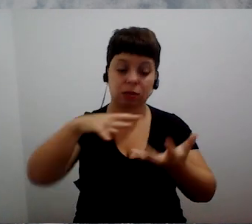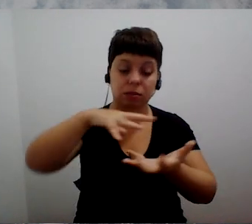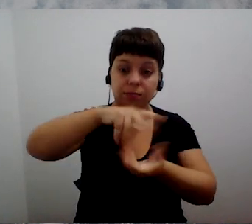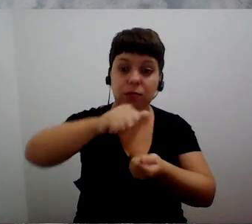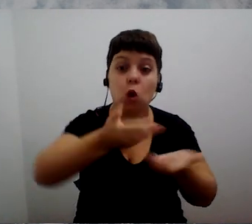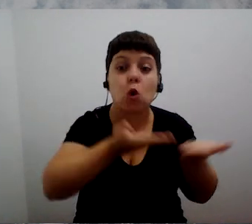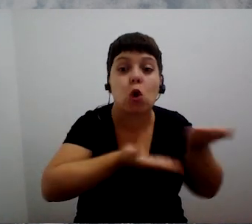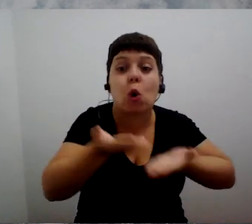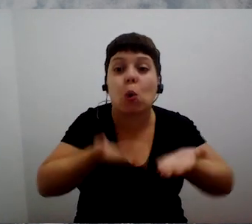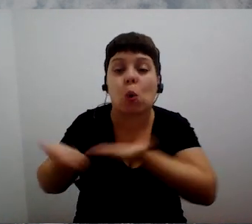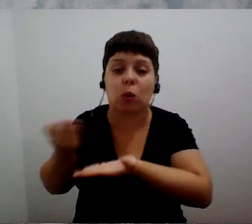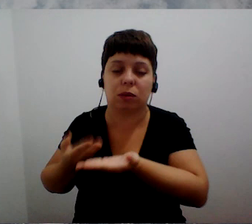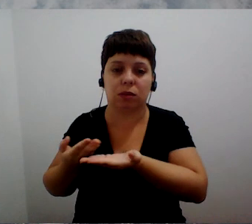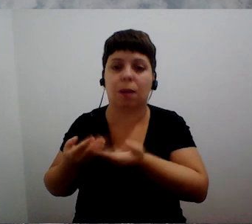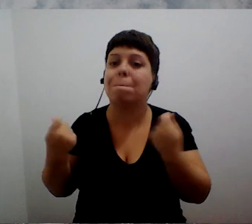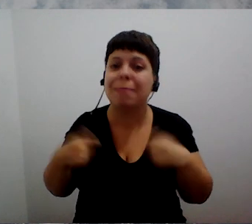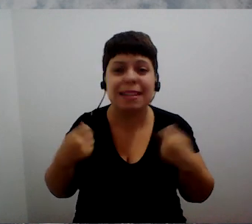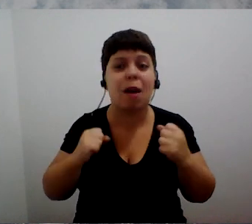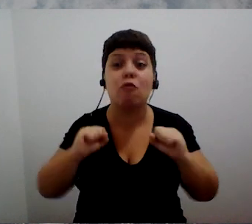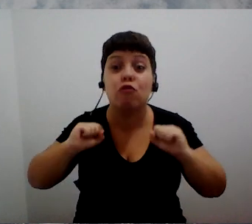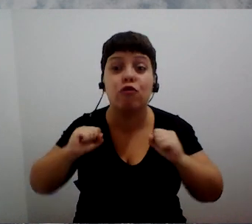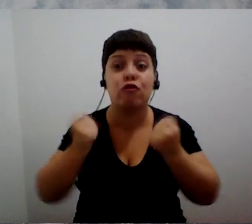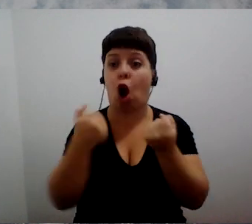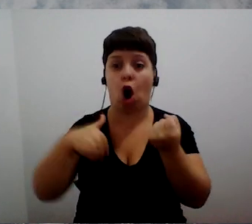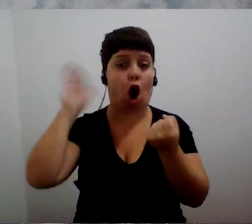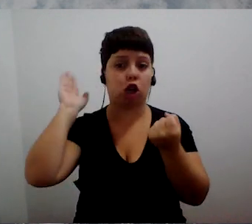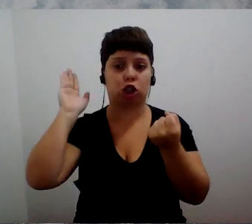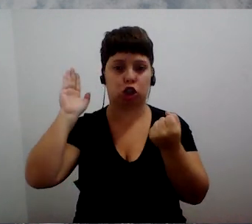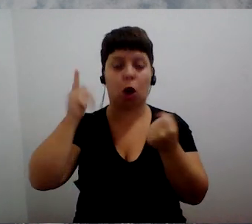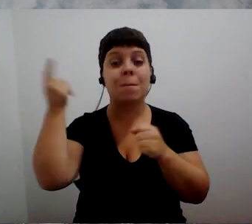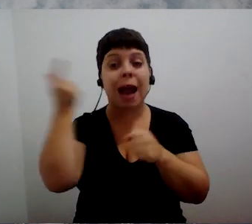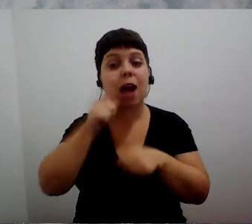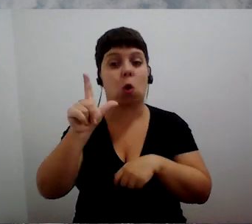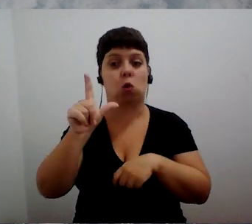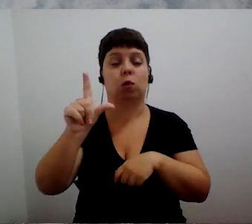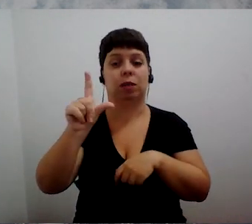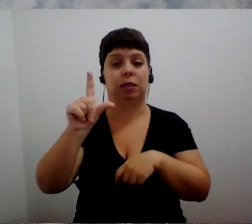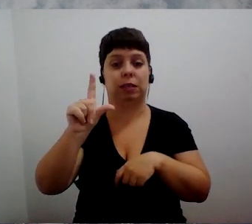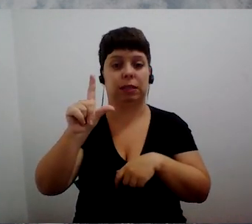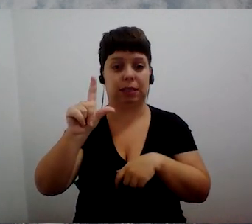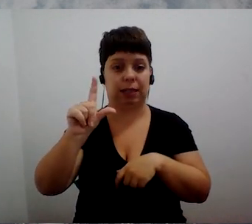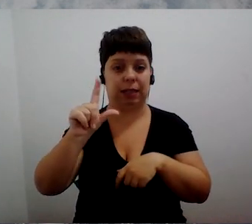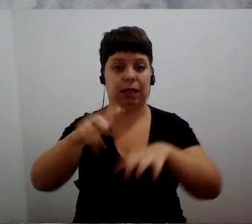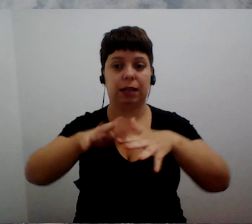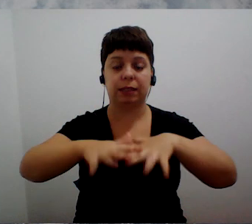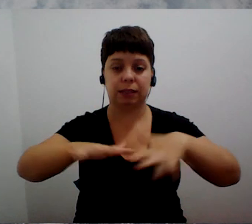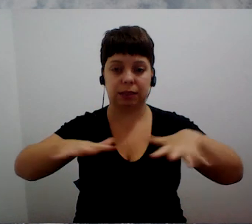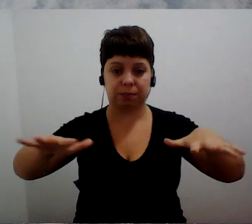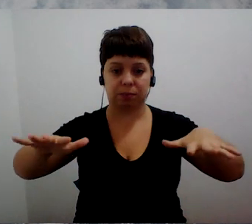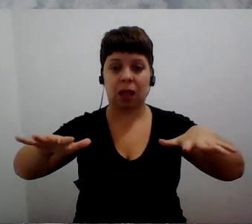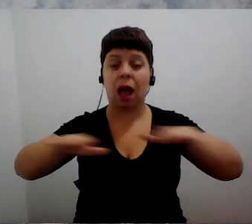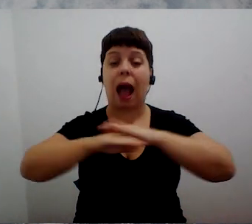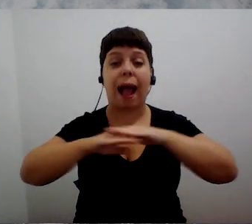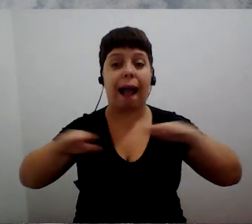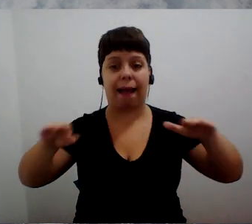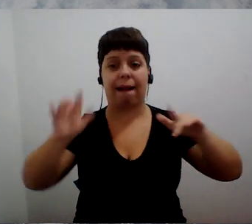believe that we need closer international cooperation and a stronger global framework to be able to reach